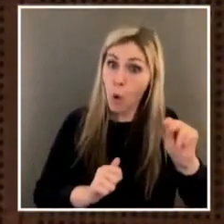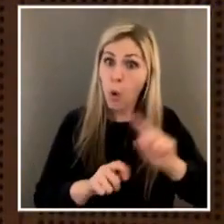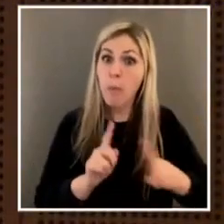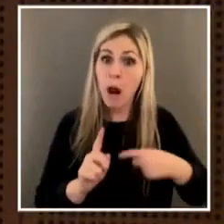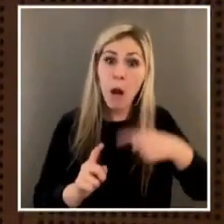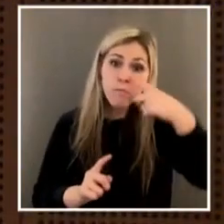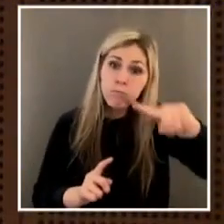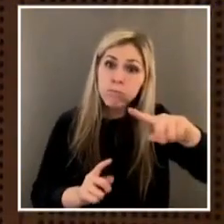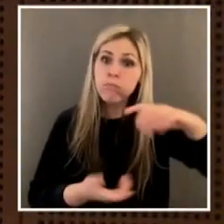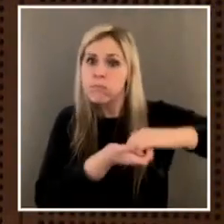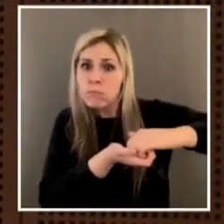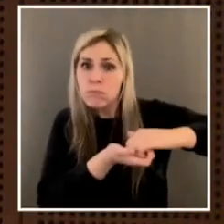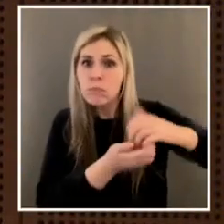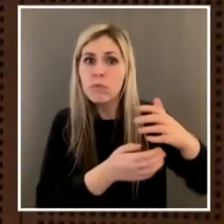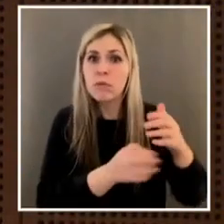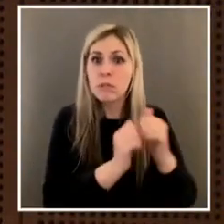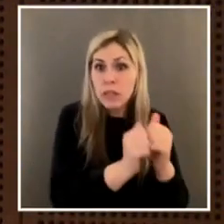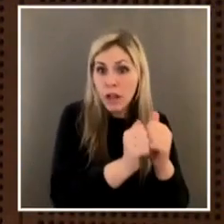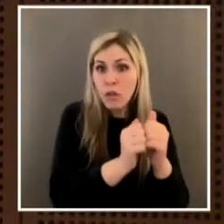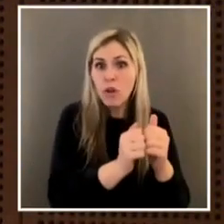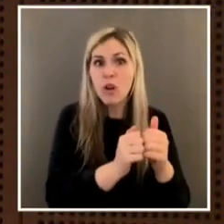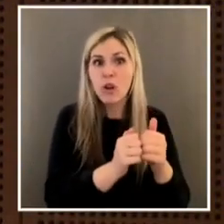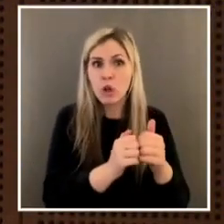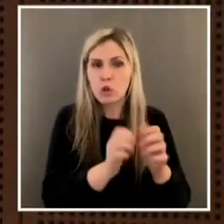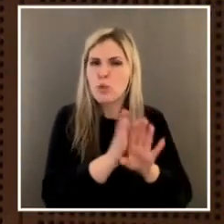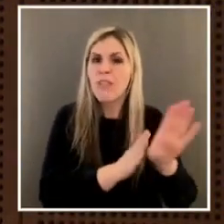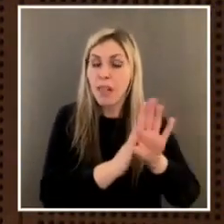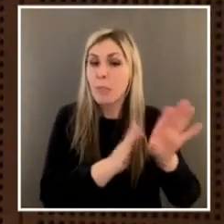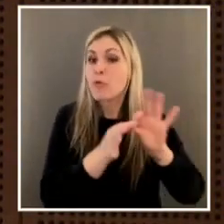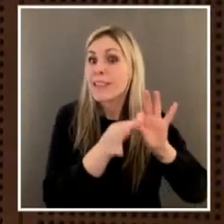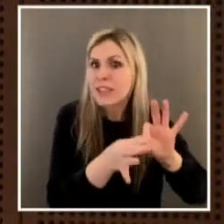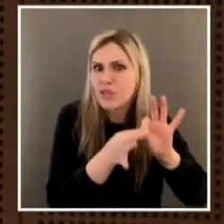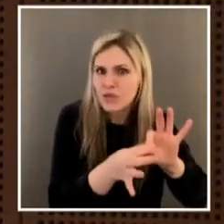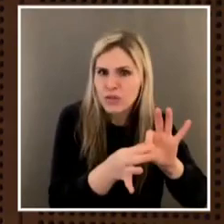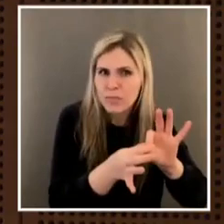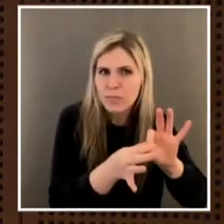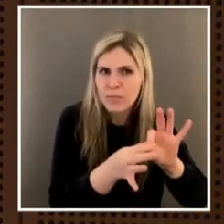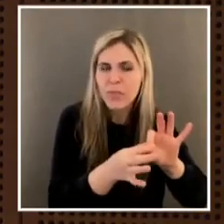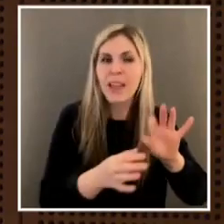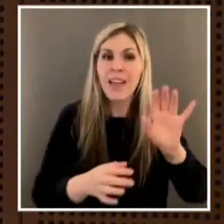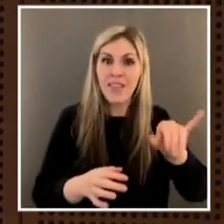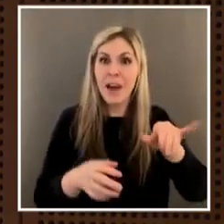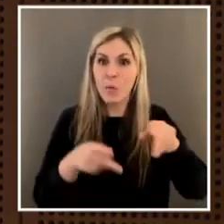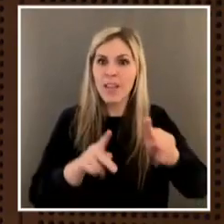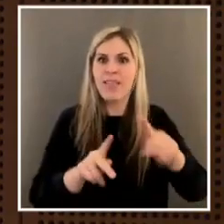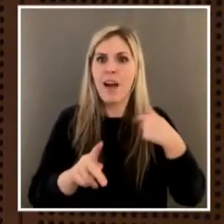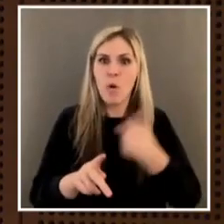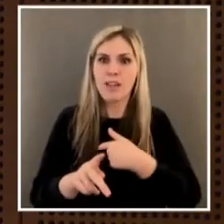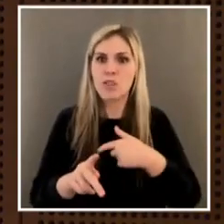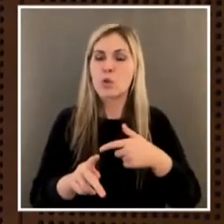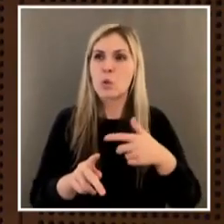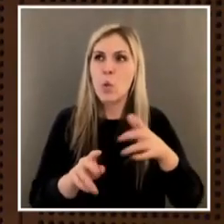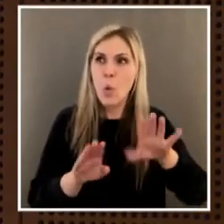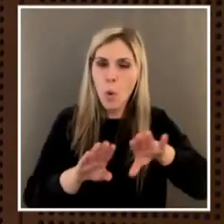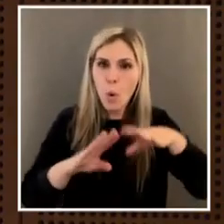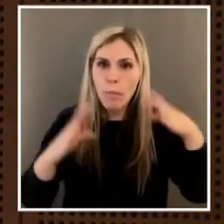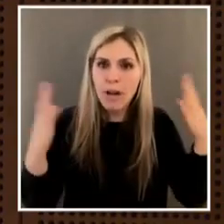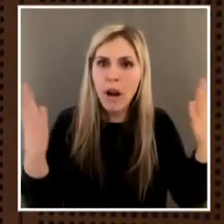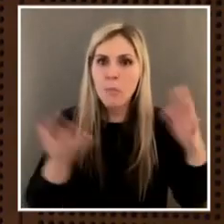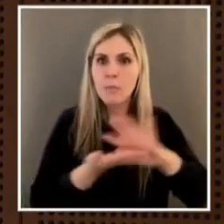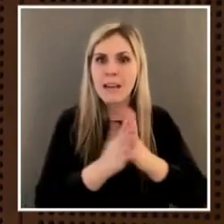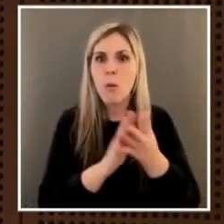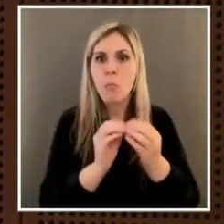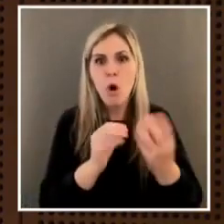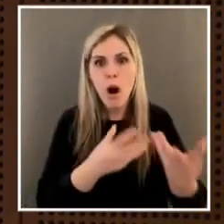him in order to make a relationship that would allow us to do work that would open up the doors to more people.